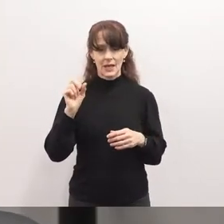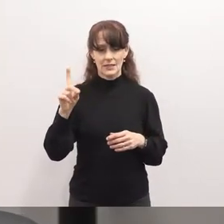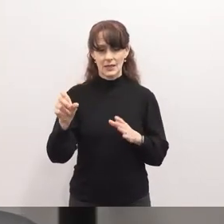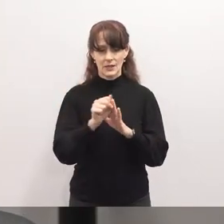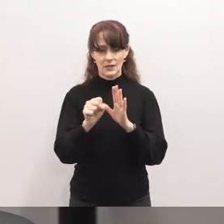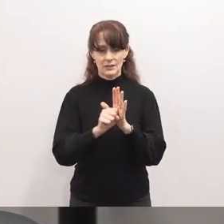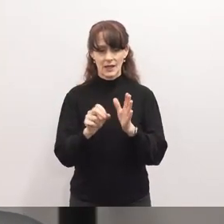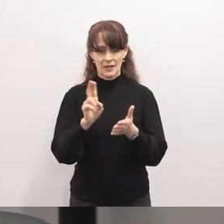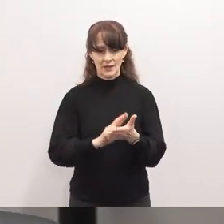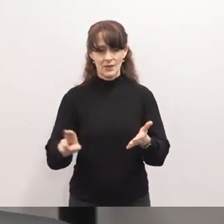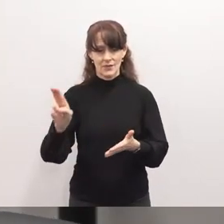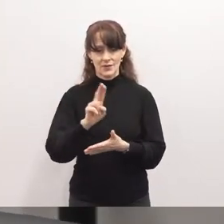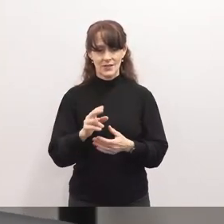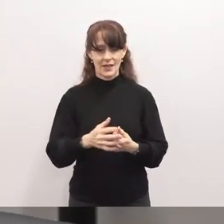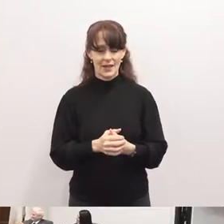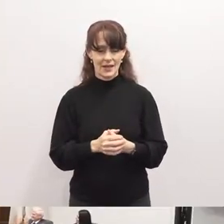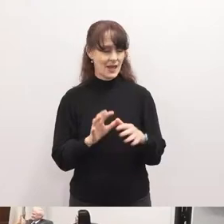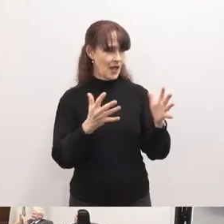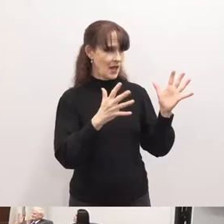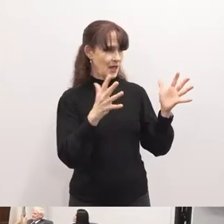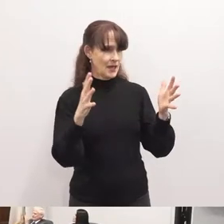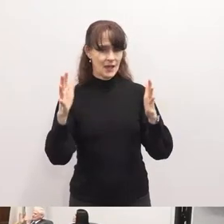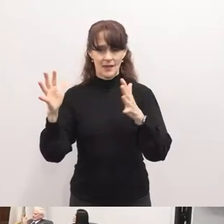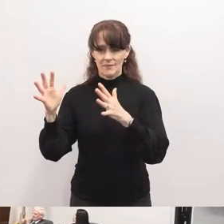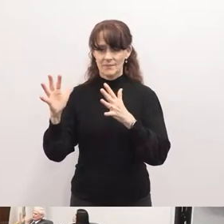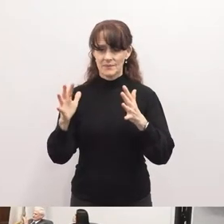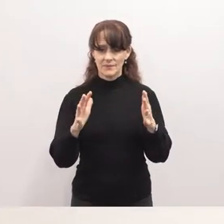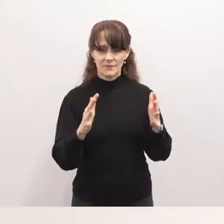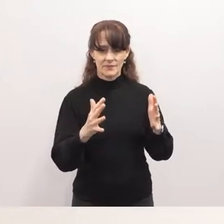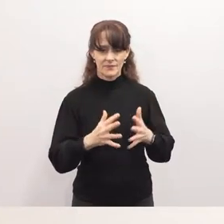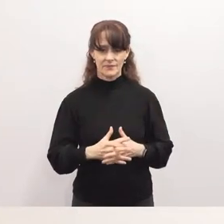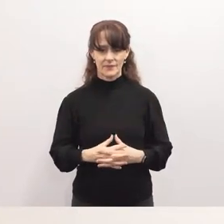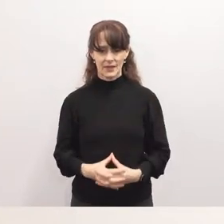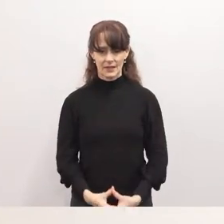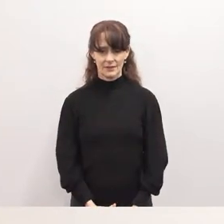University. Yes. Thank you.